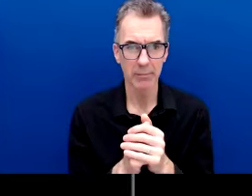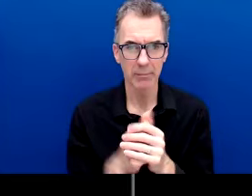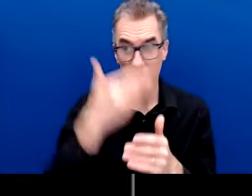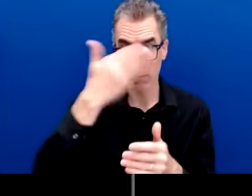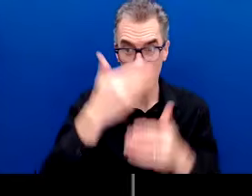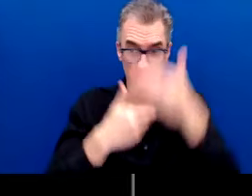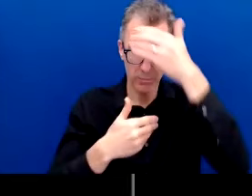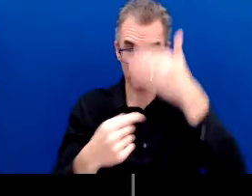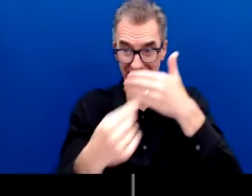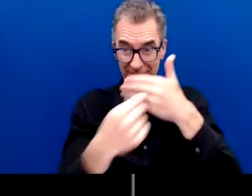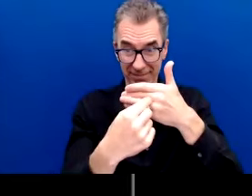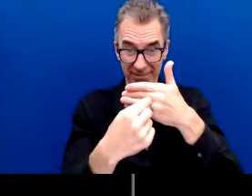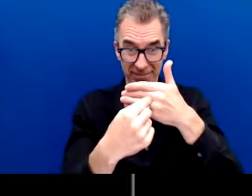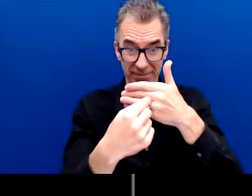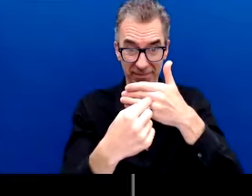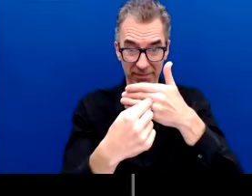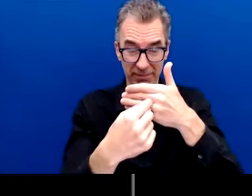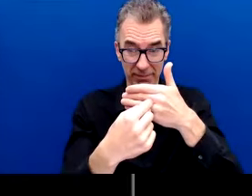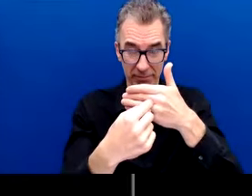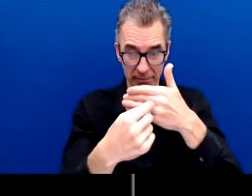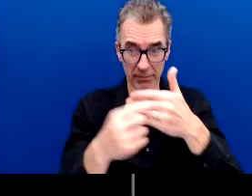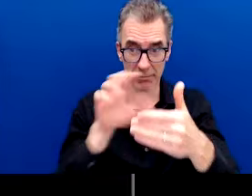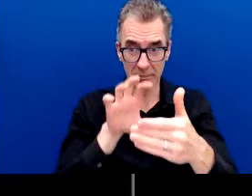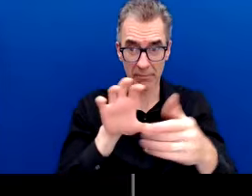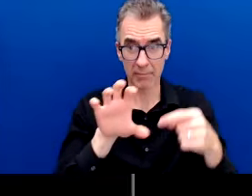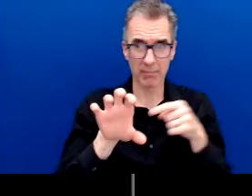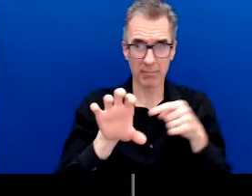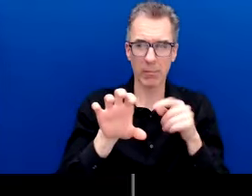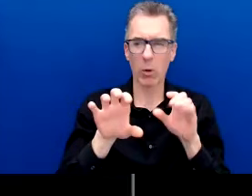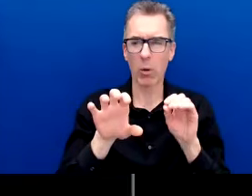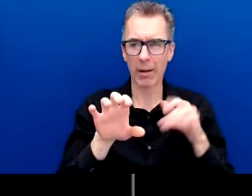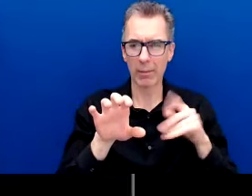Frontal, and back here we had the occipital.